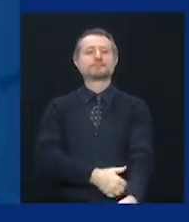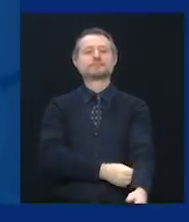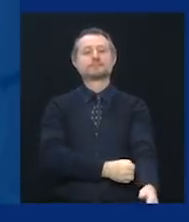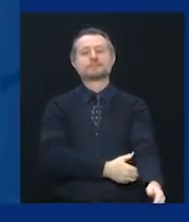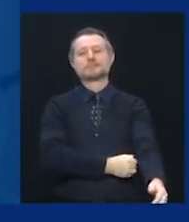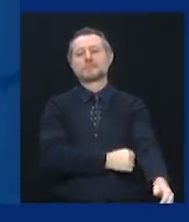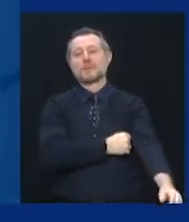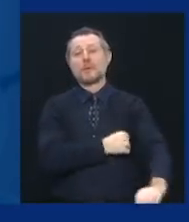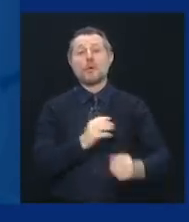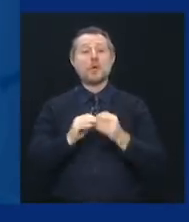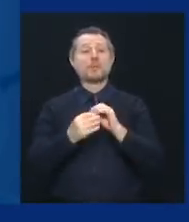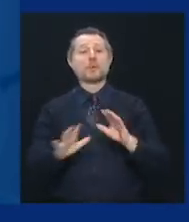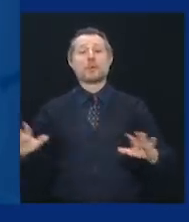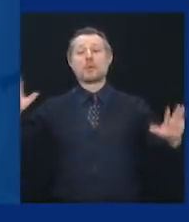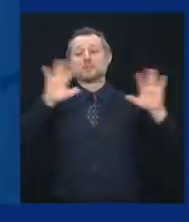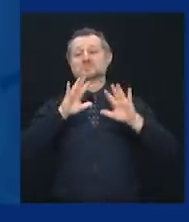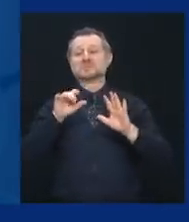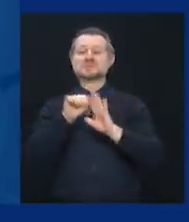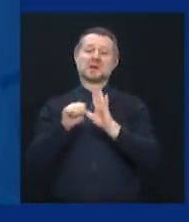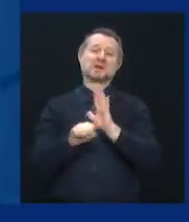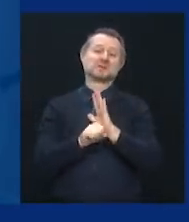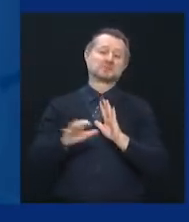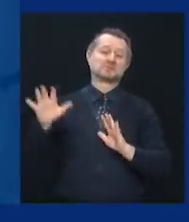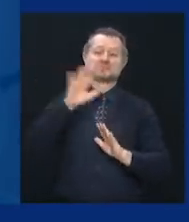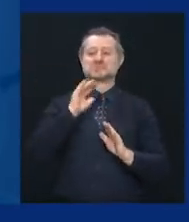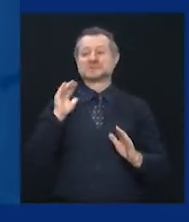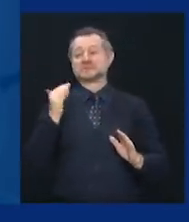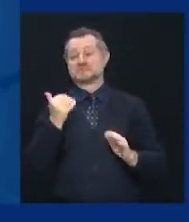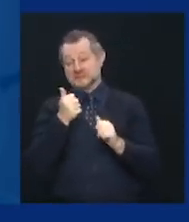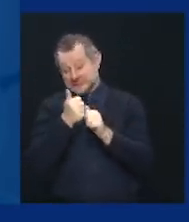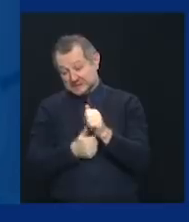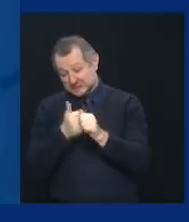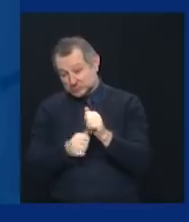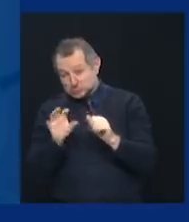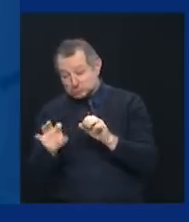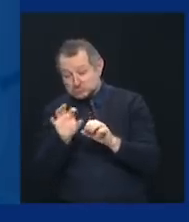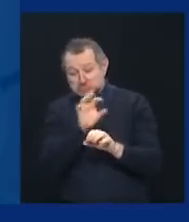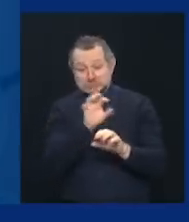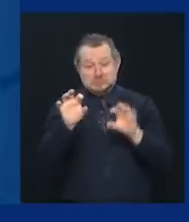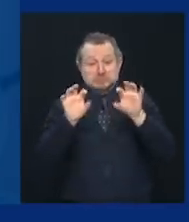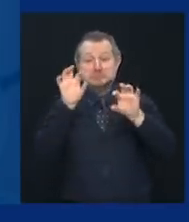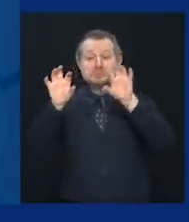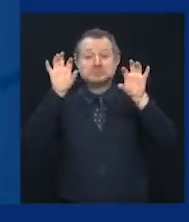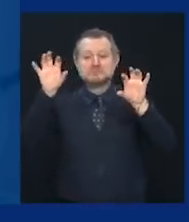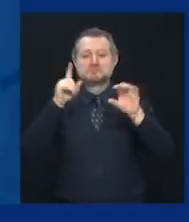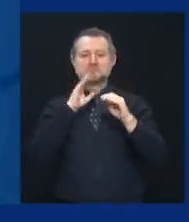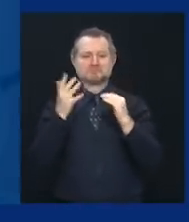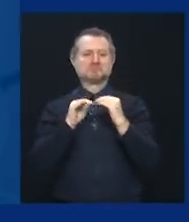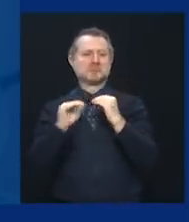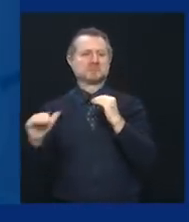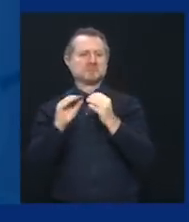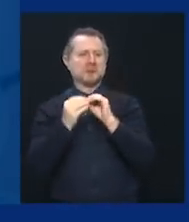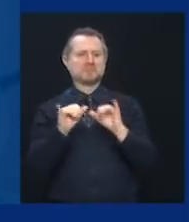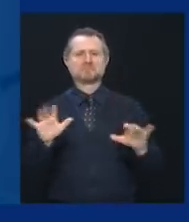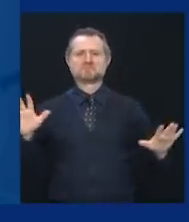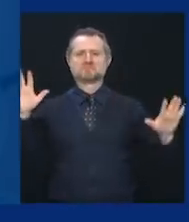no change in the regional, regional allocation.